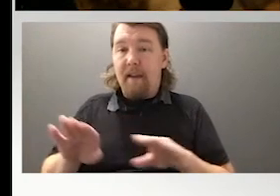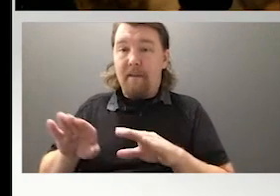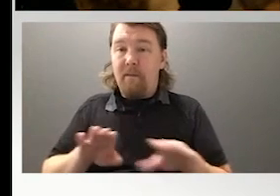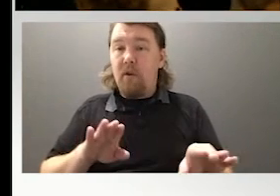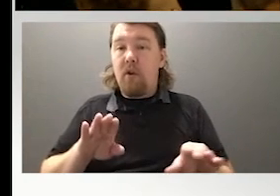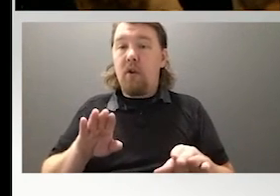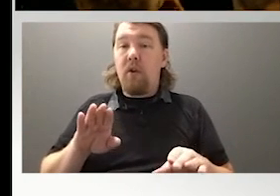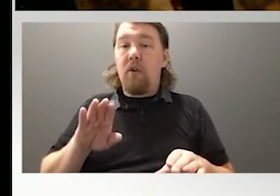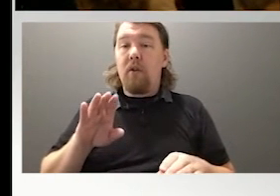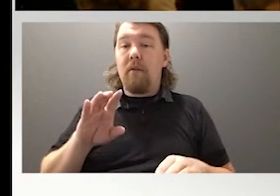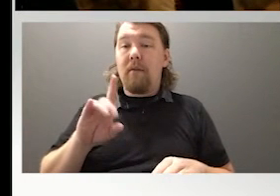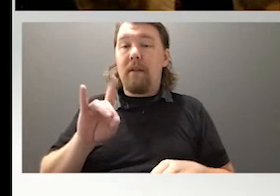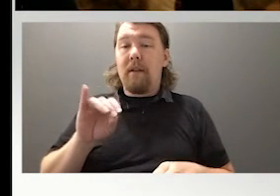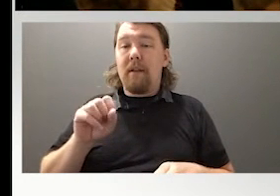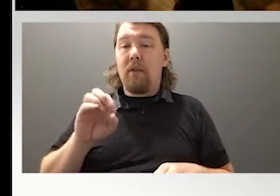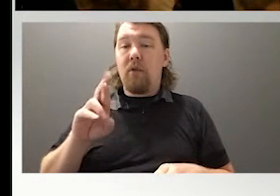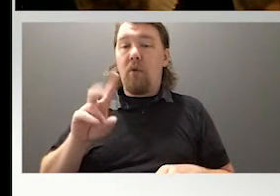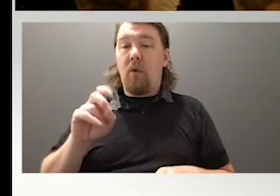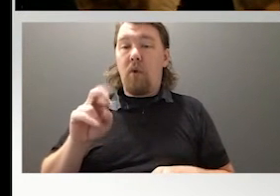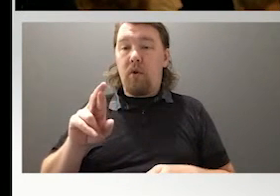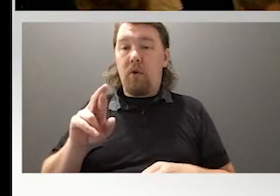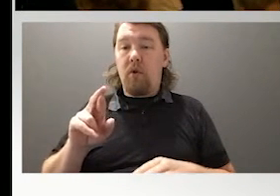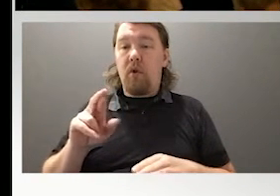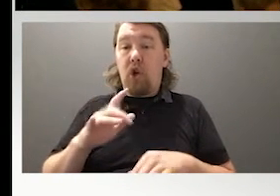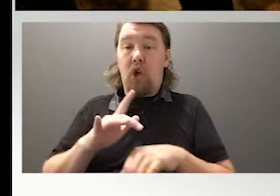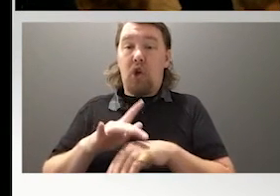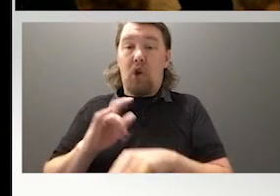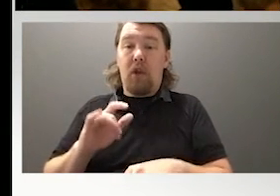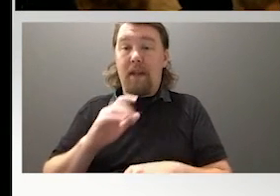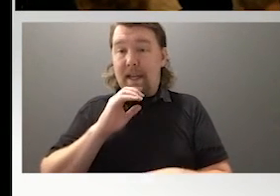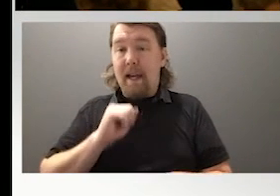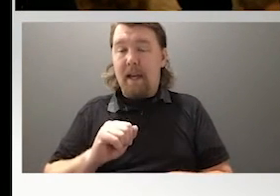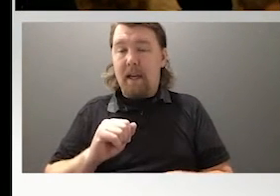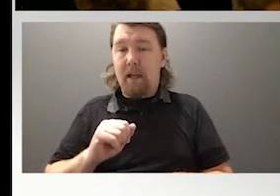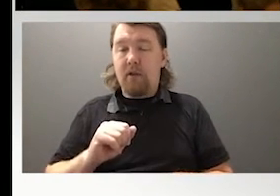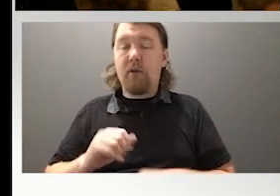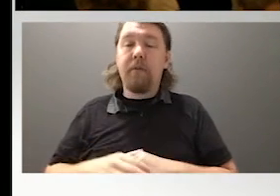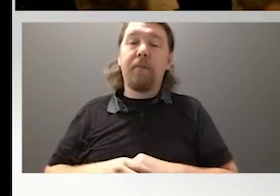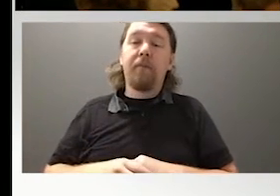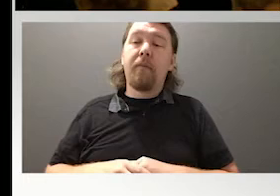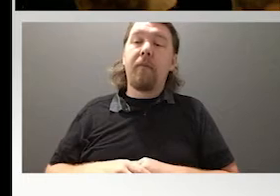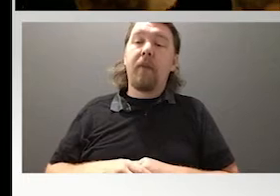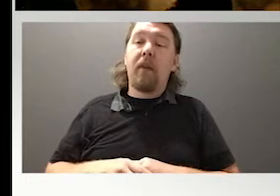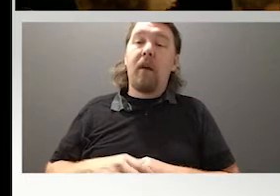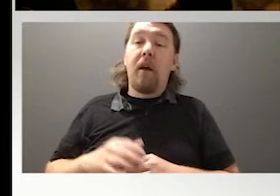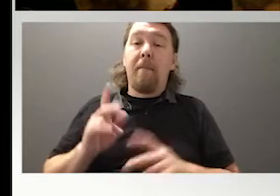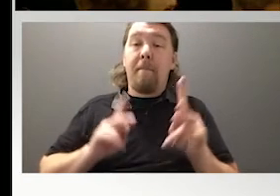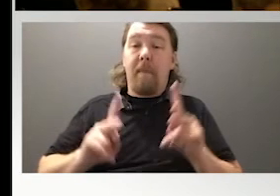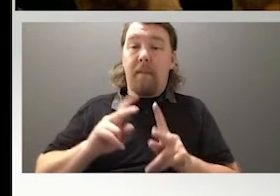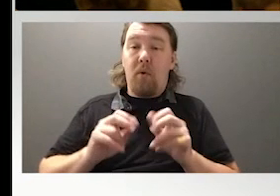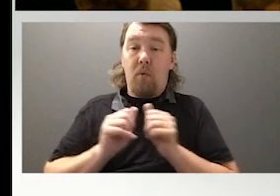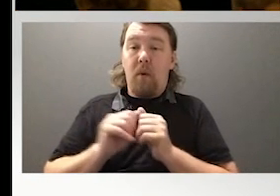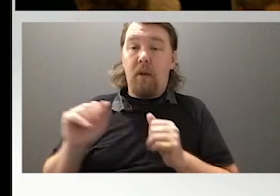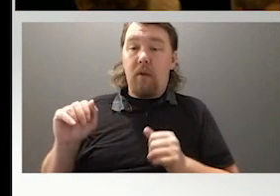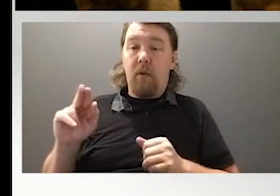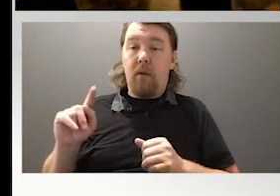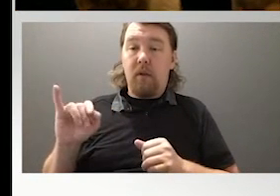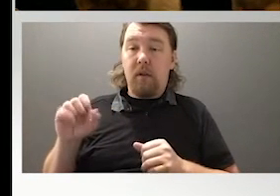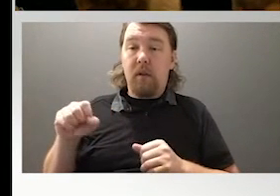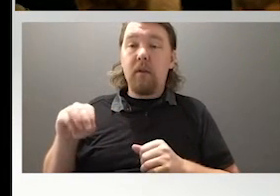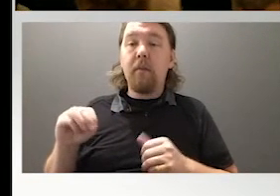disorders with age of onset during infancy or childhood. Individuals with autism